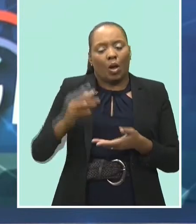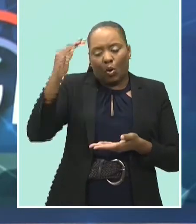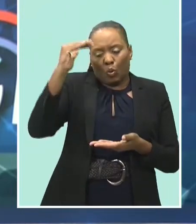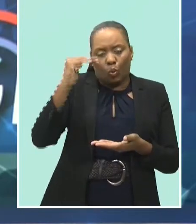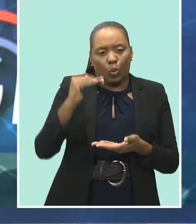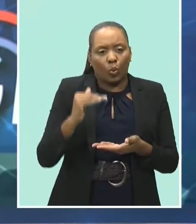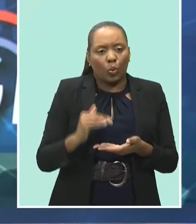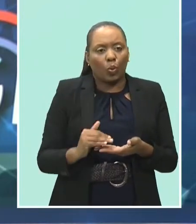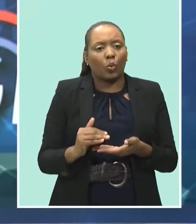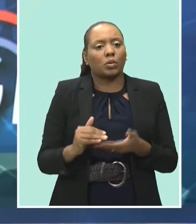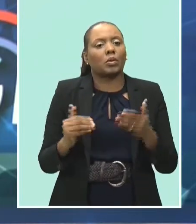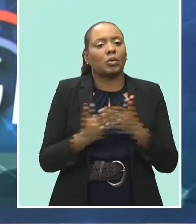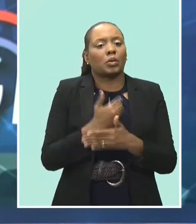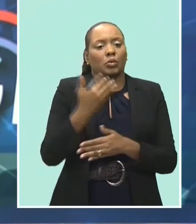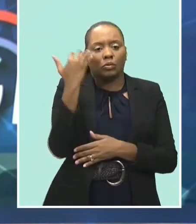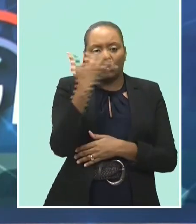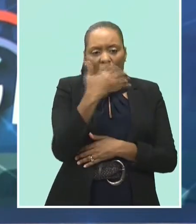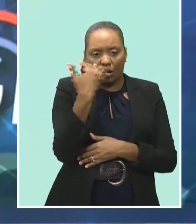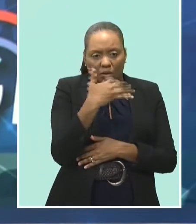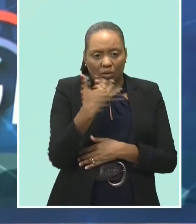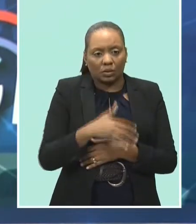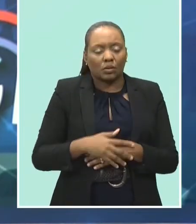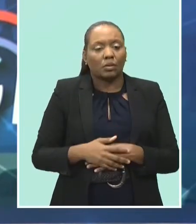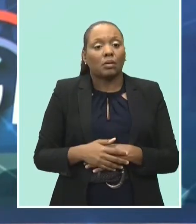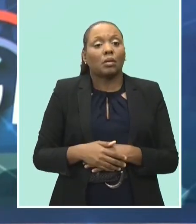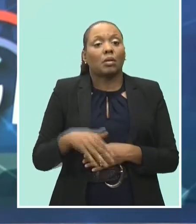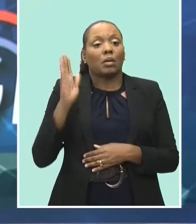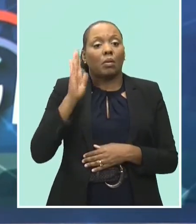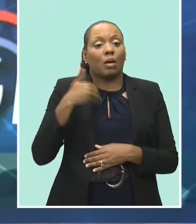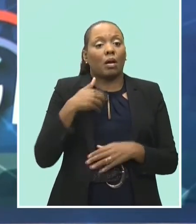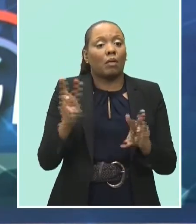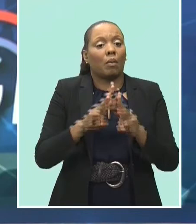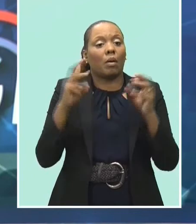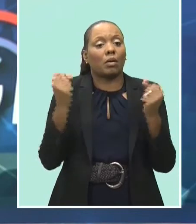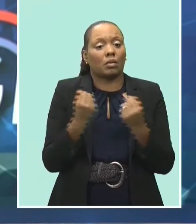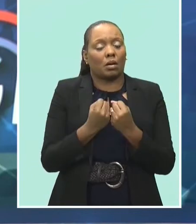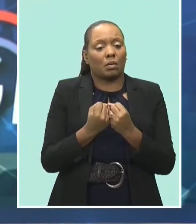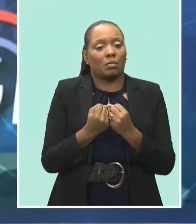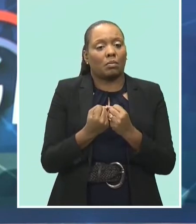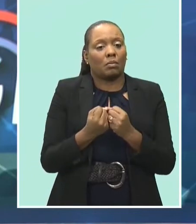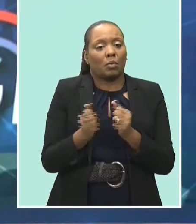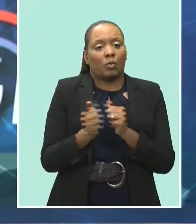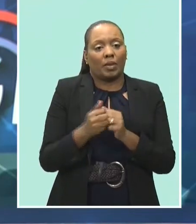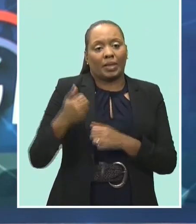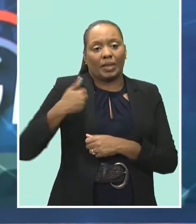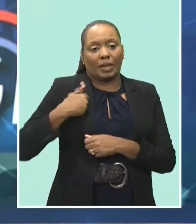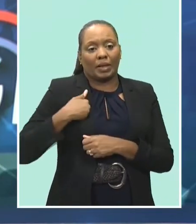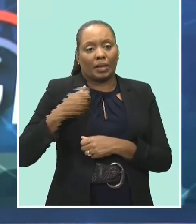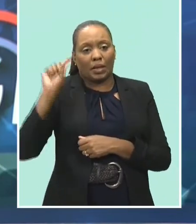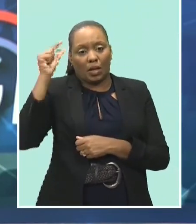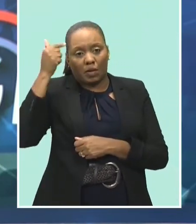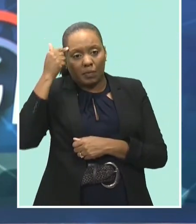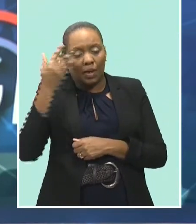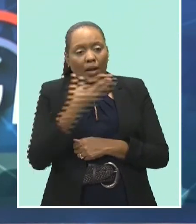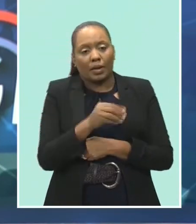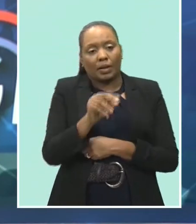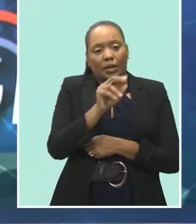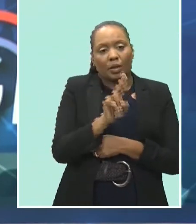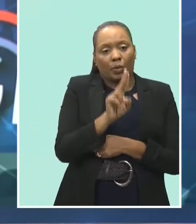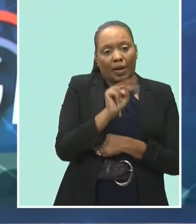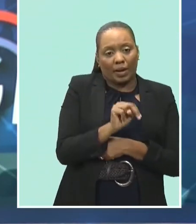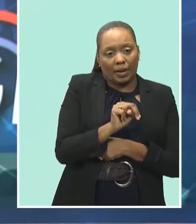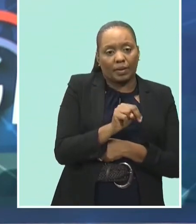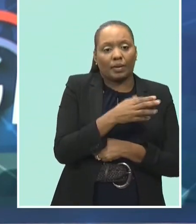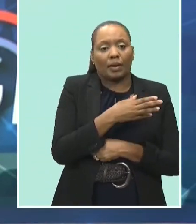detection system. It's being done through a workshop offered by the Canadian government in partnership with the United Nations and the National Council of